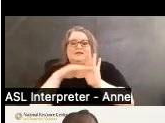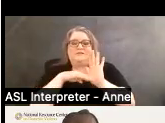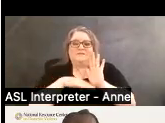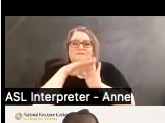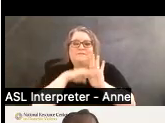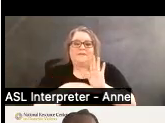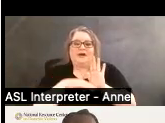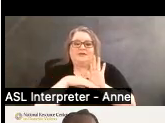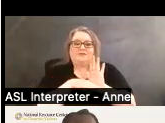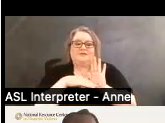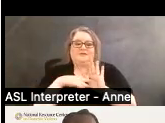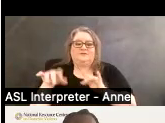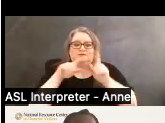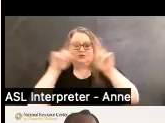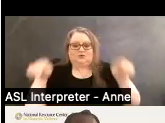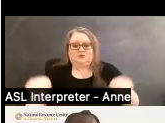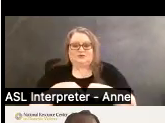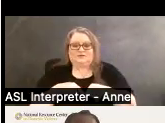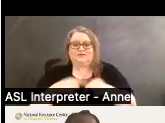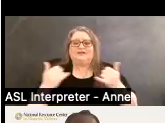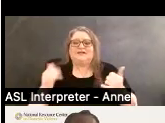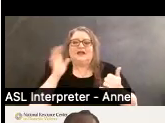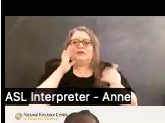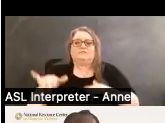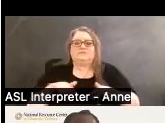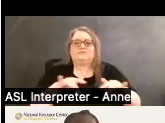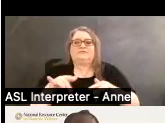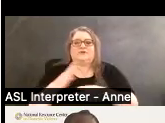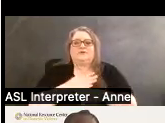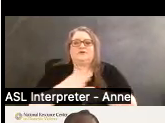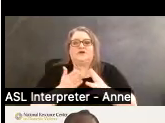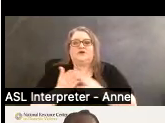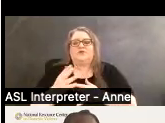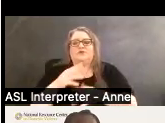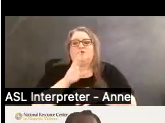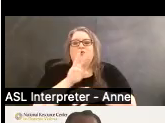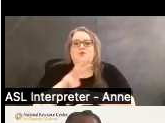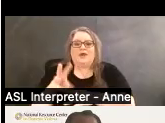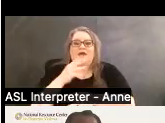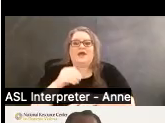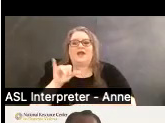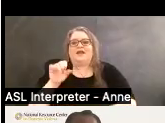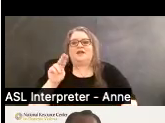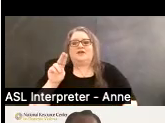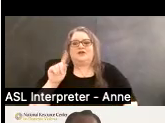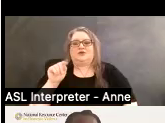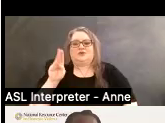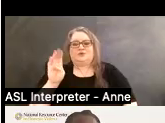We are recording today's event and will share it through our website and YouTube channel.